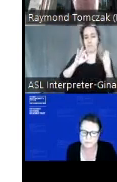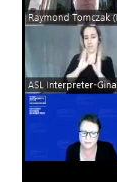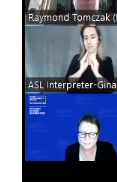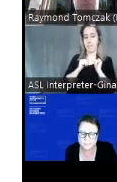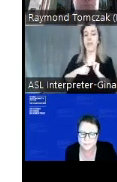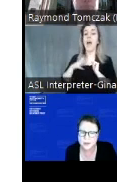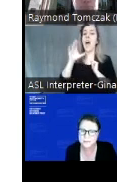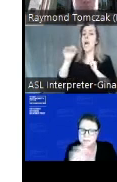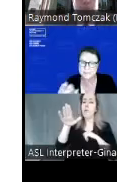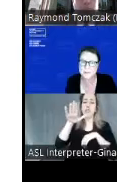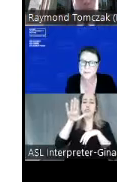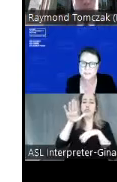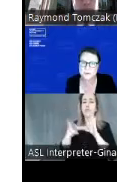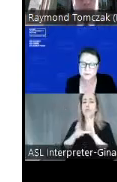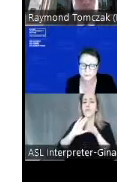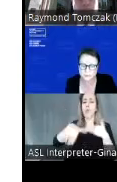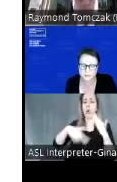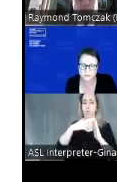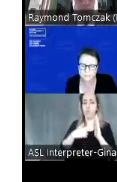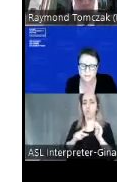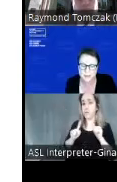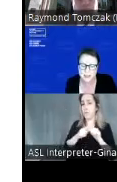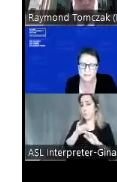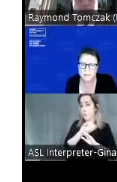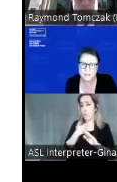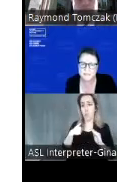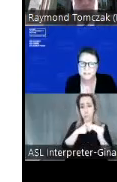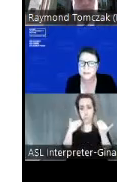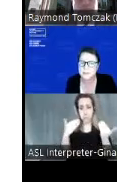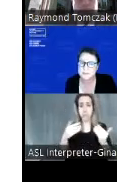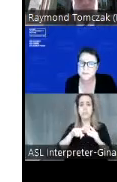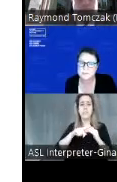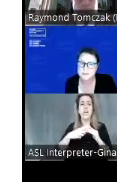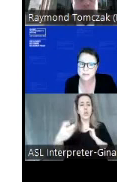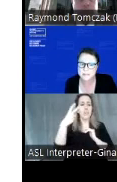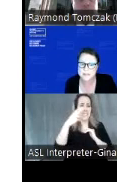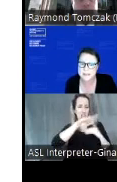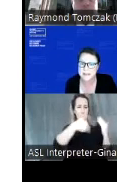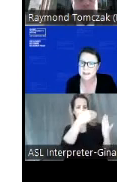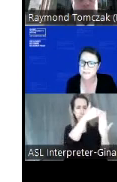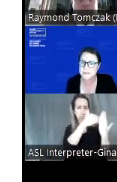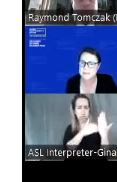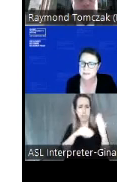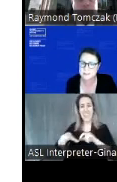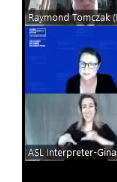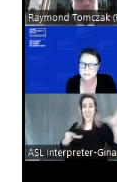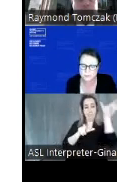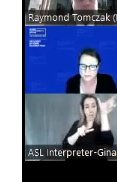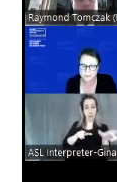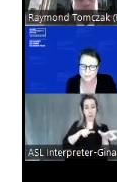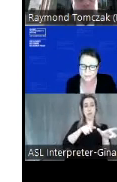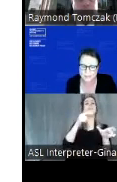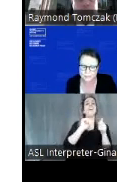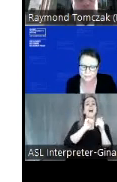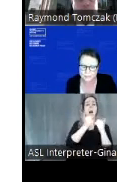before we begin. All of this is also on your screen, and the left side shows how you can make comments today, and the right side shows how you can